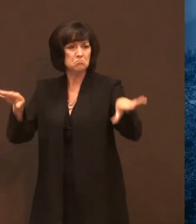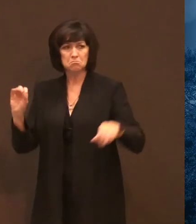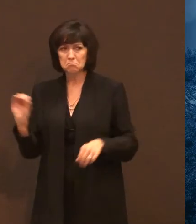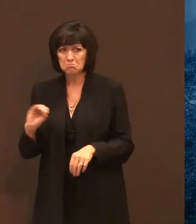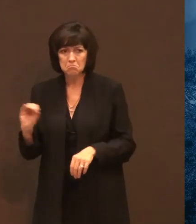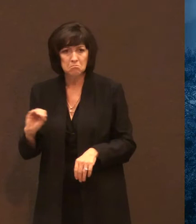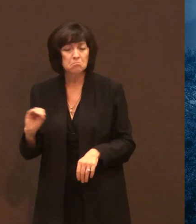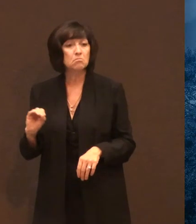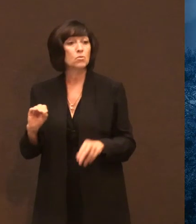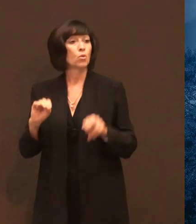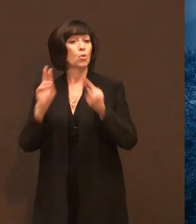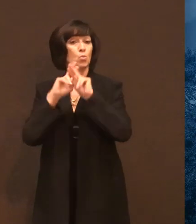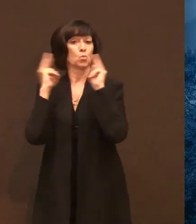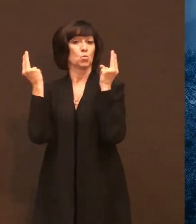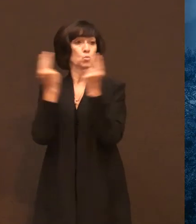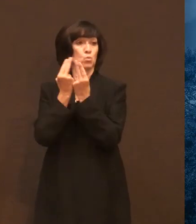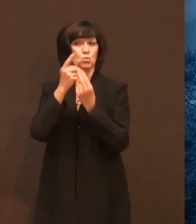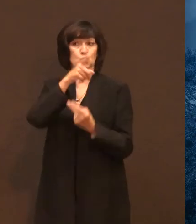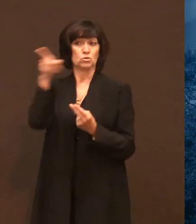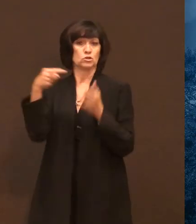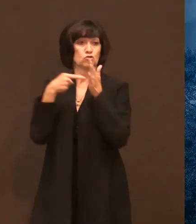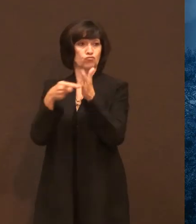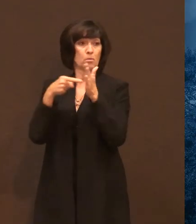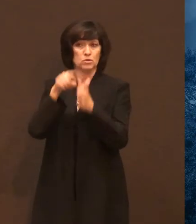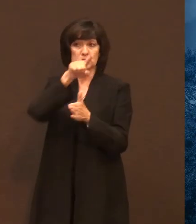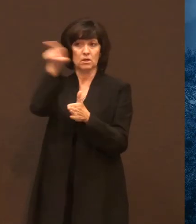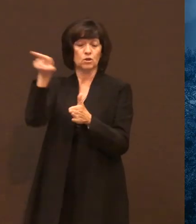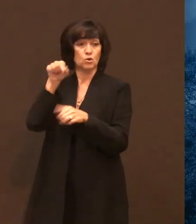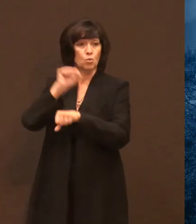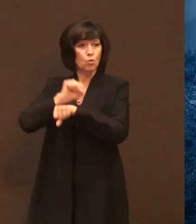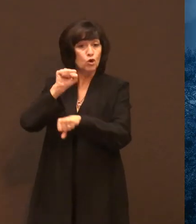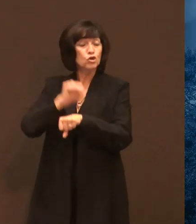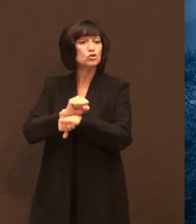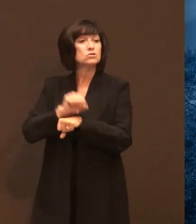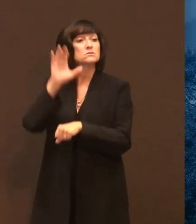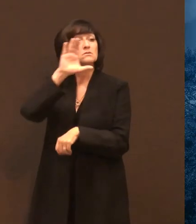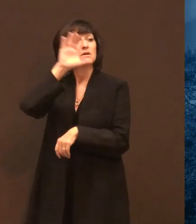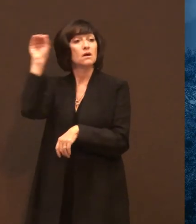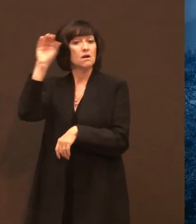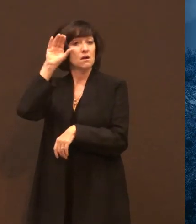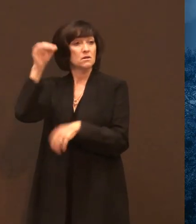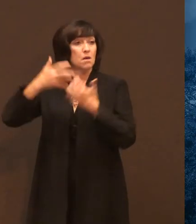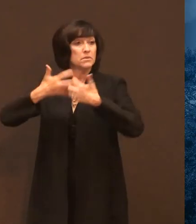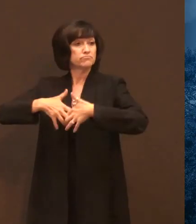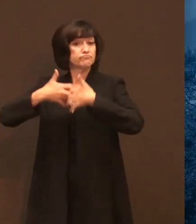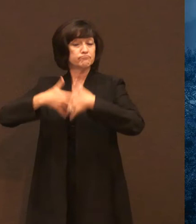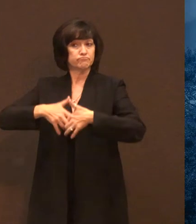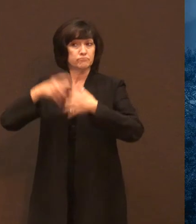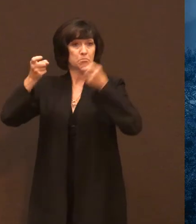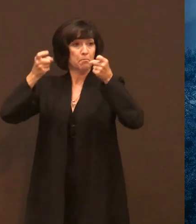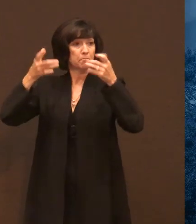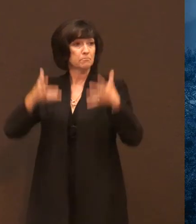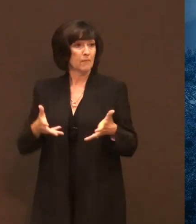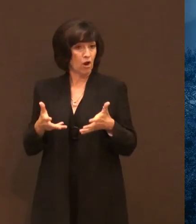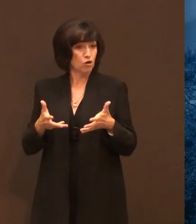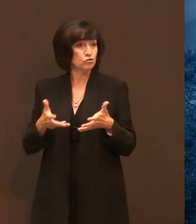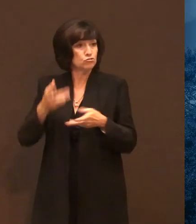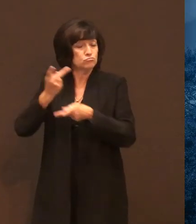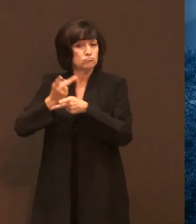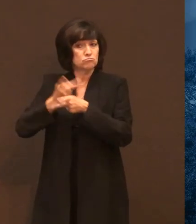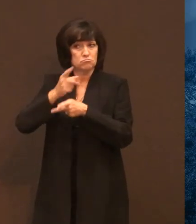those employees or the plant managers recently. Haven't heard from the Department of Agriculture. So there are lots of